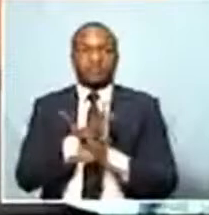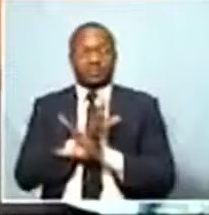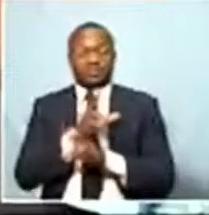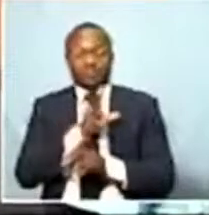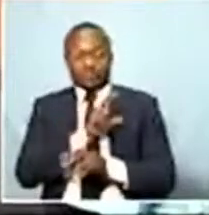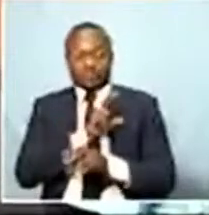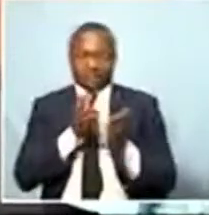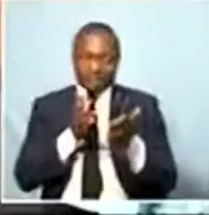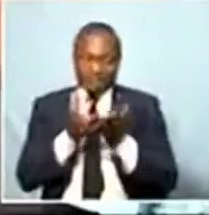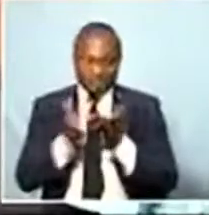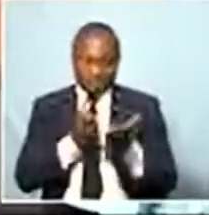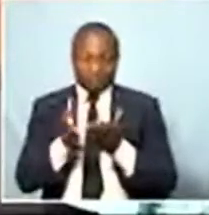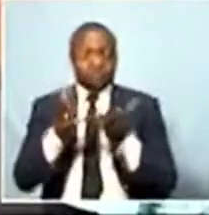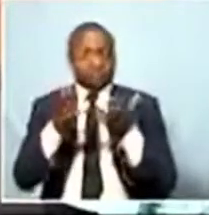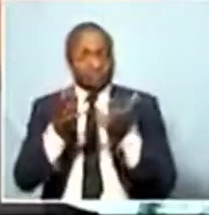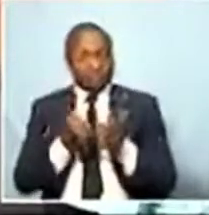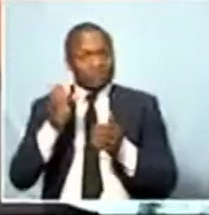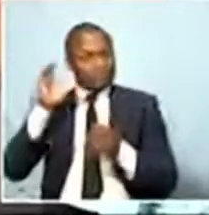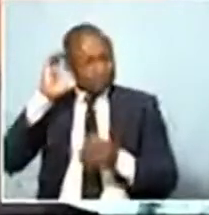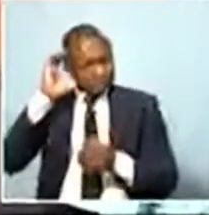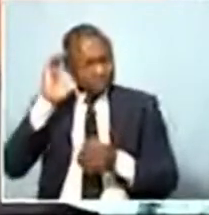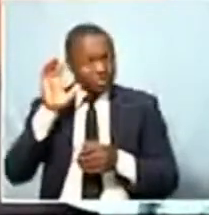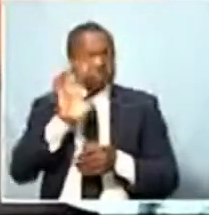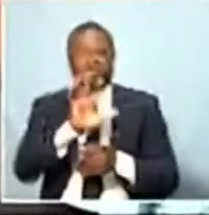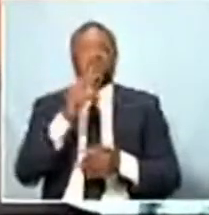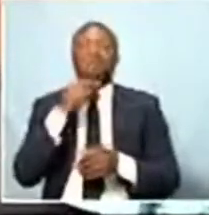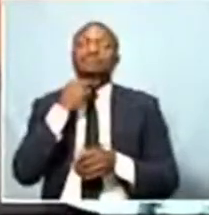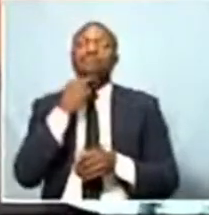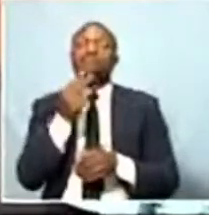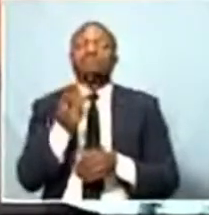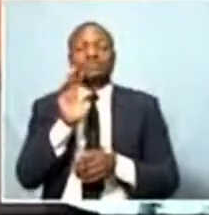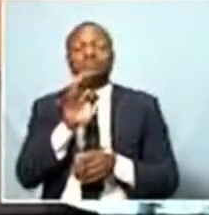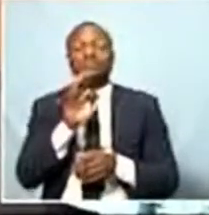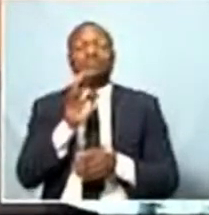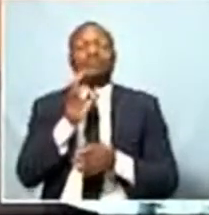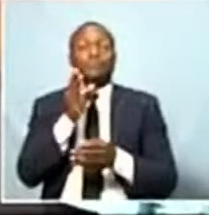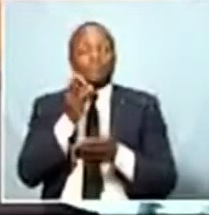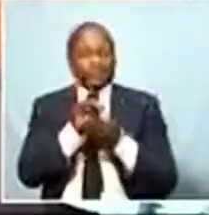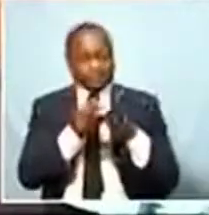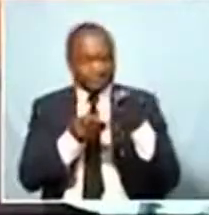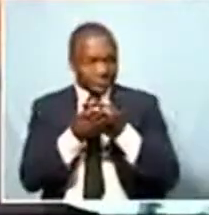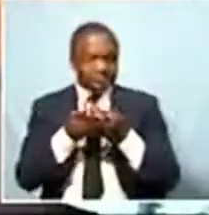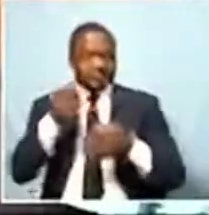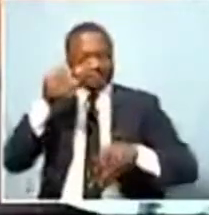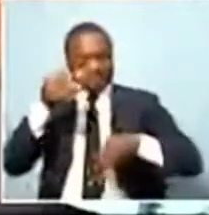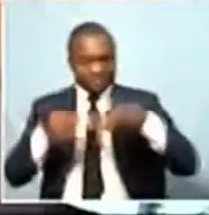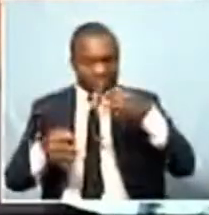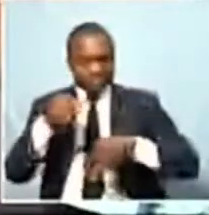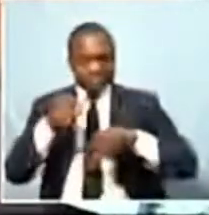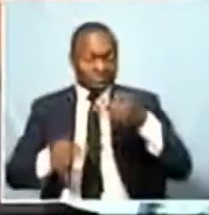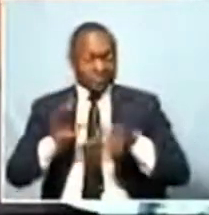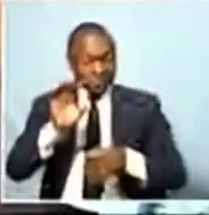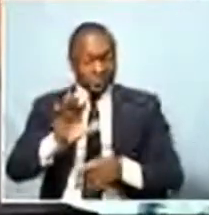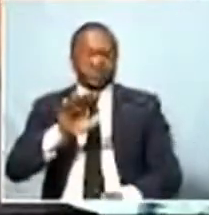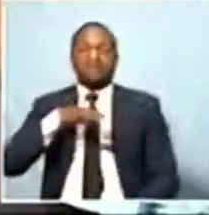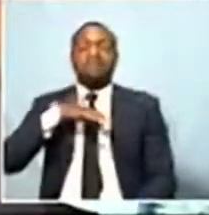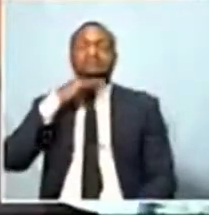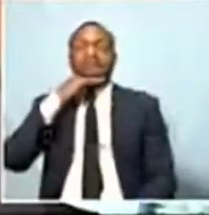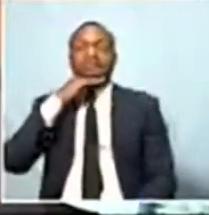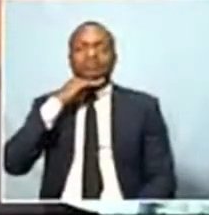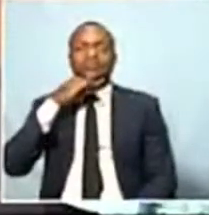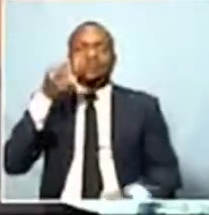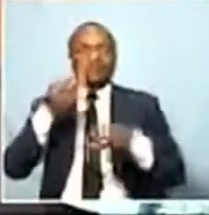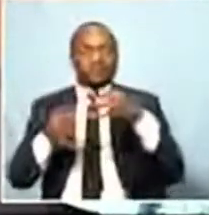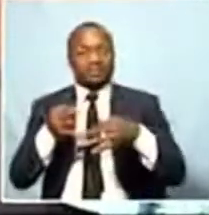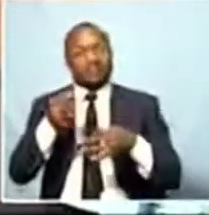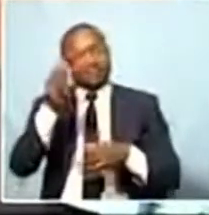Police Service, we would like to hear your voice, your input as to whether there is adequacy and if